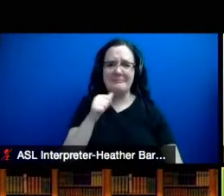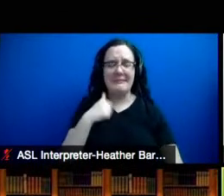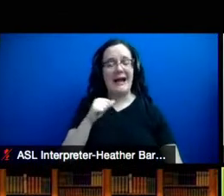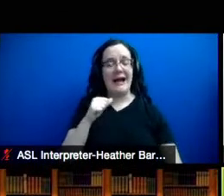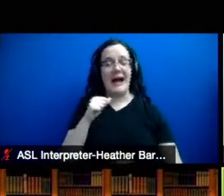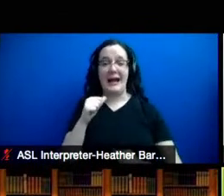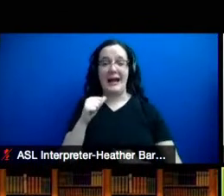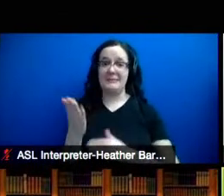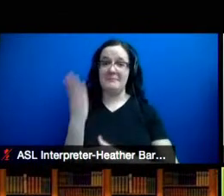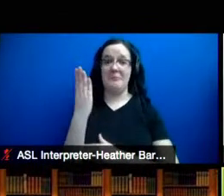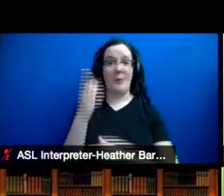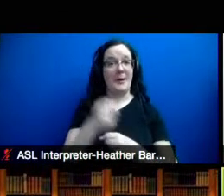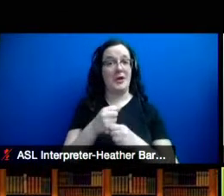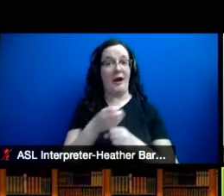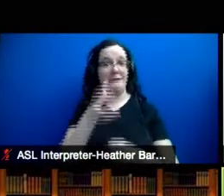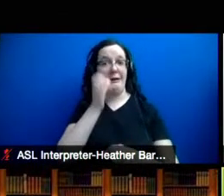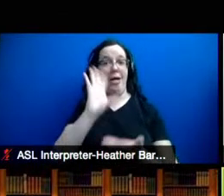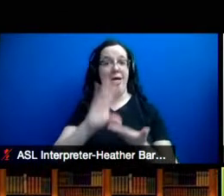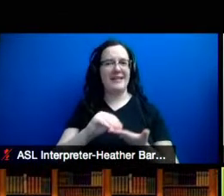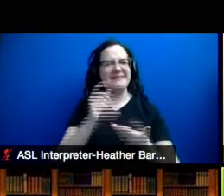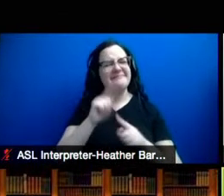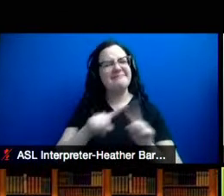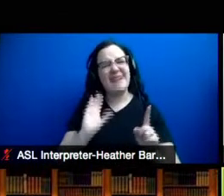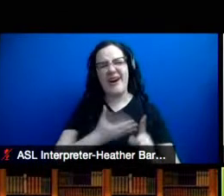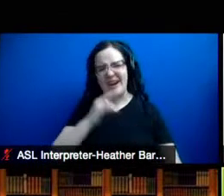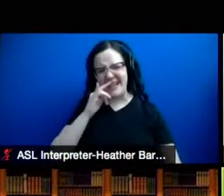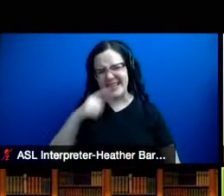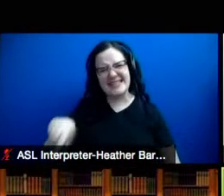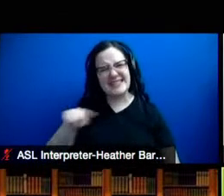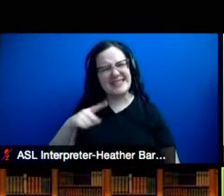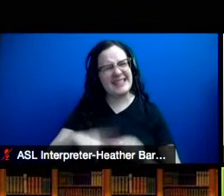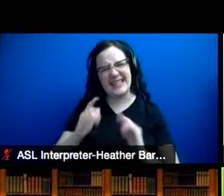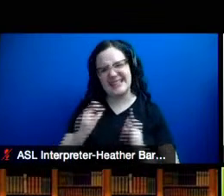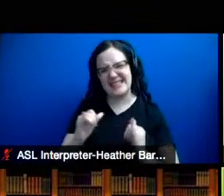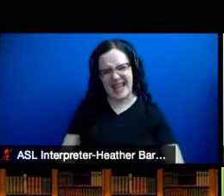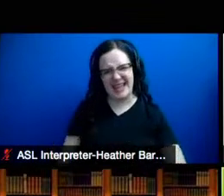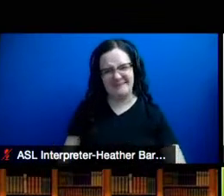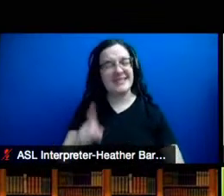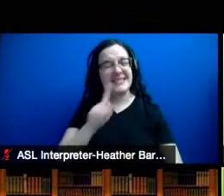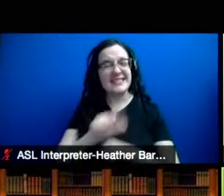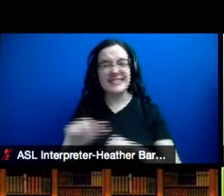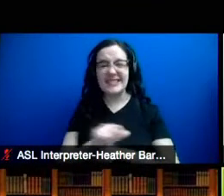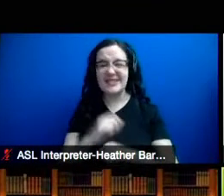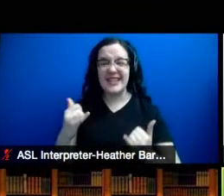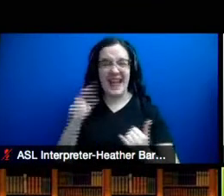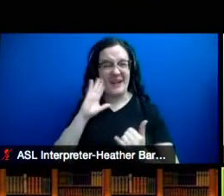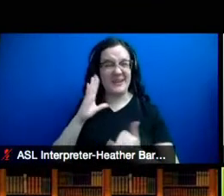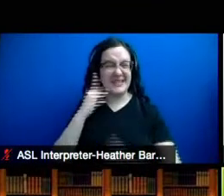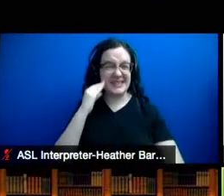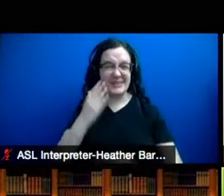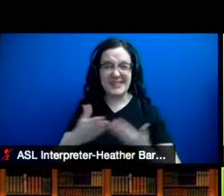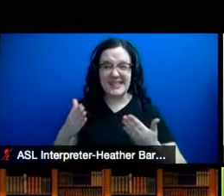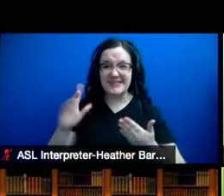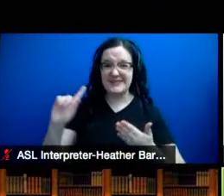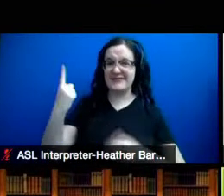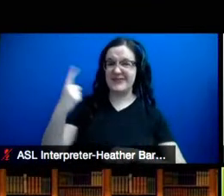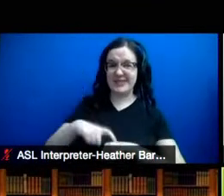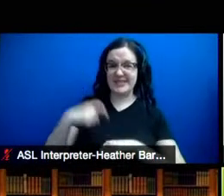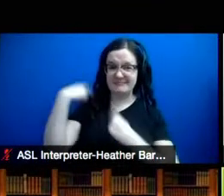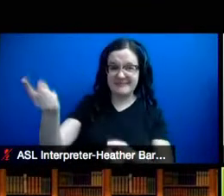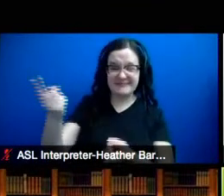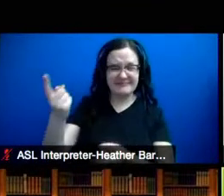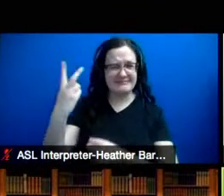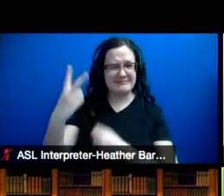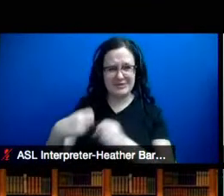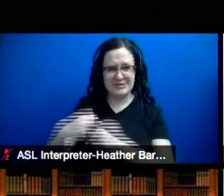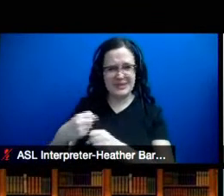our kids cannot do that. And they literally are going to be having things for the first time since, you know, whenever